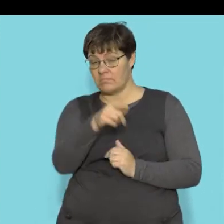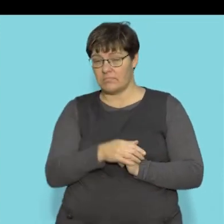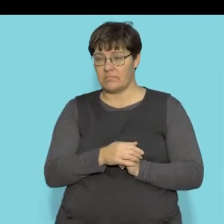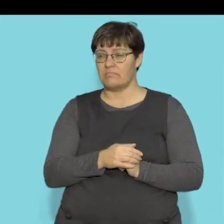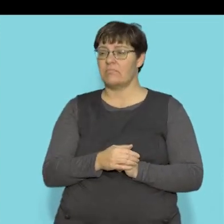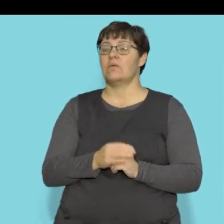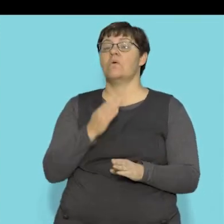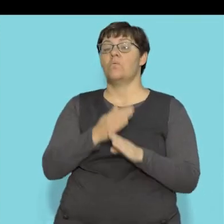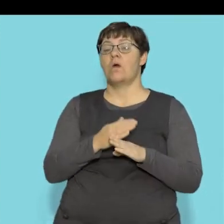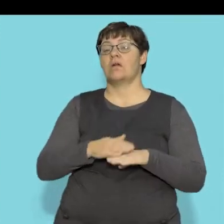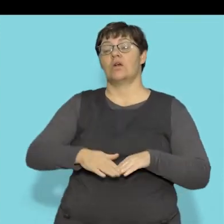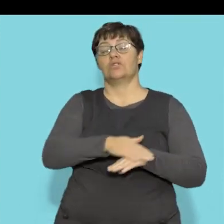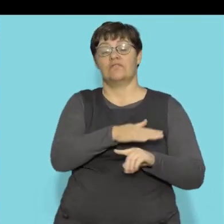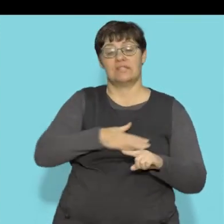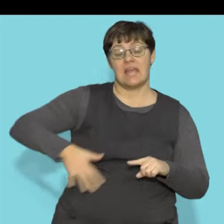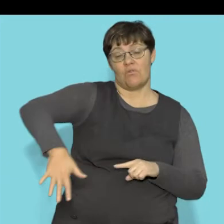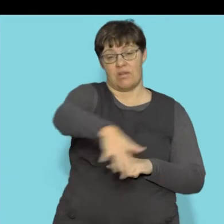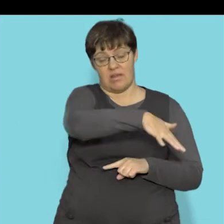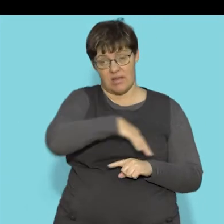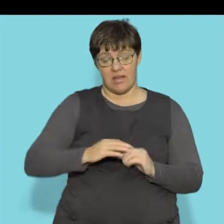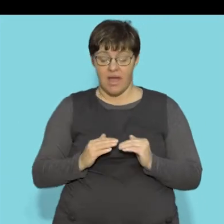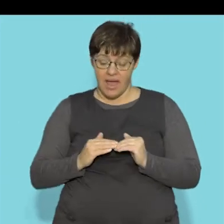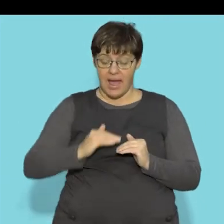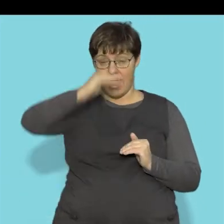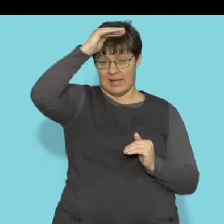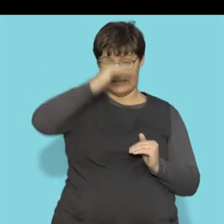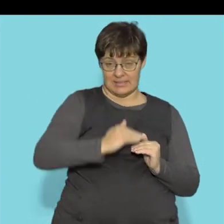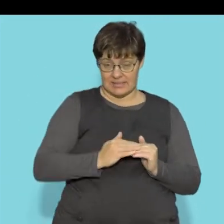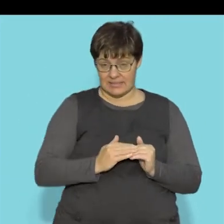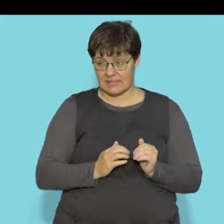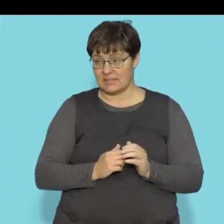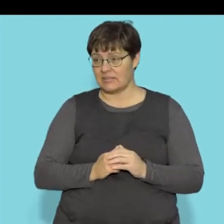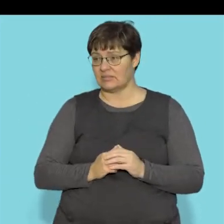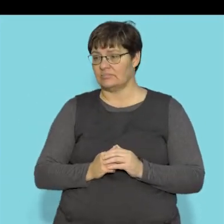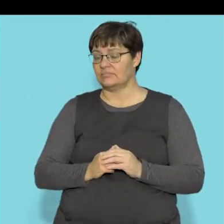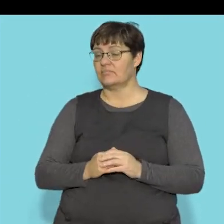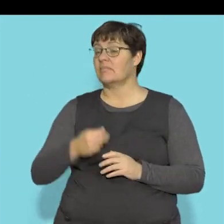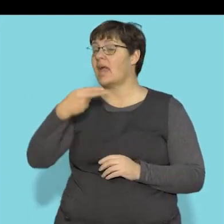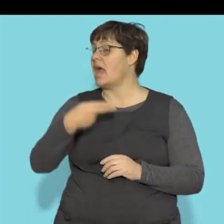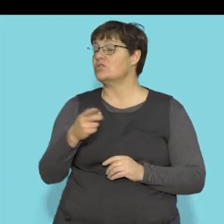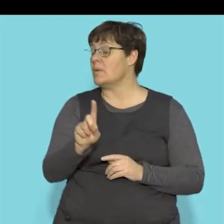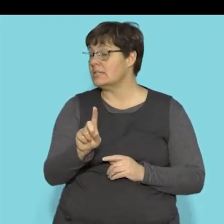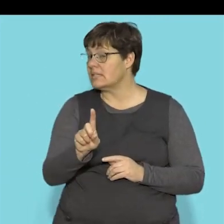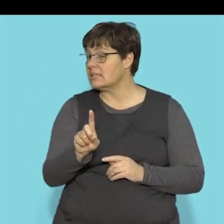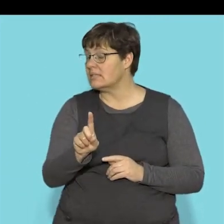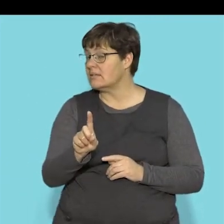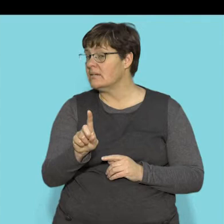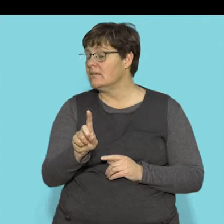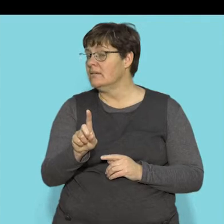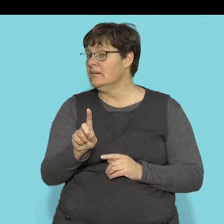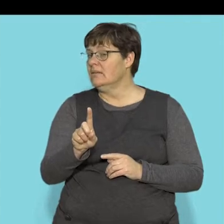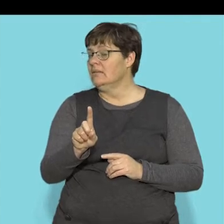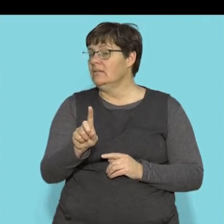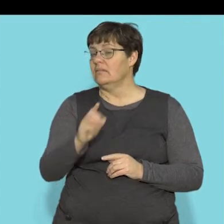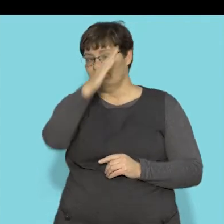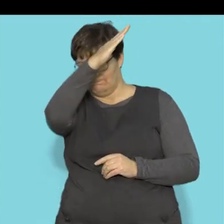to remind you guys that when I'm working with surface area, the height is referring